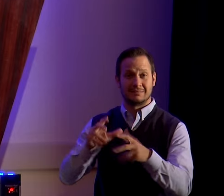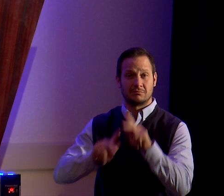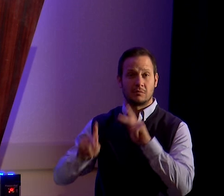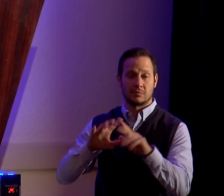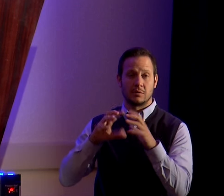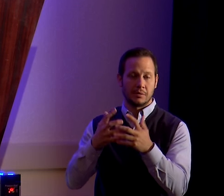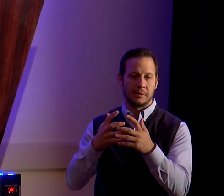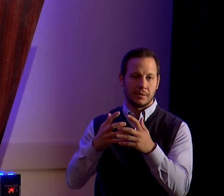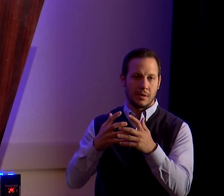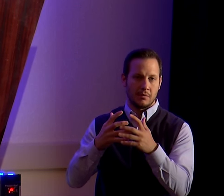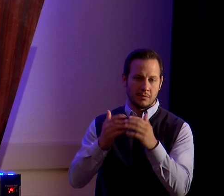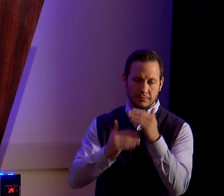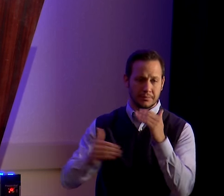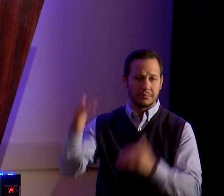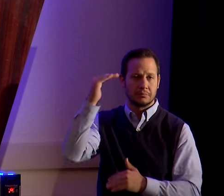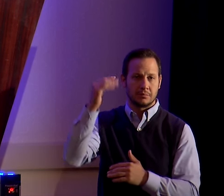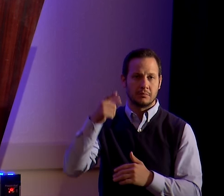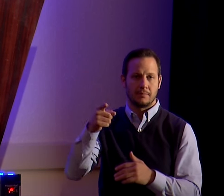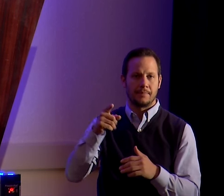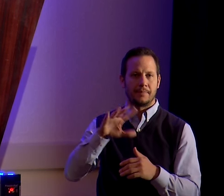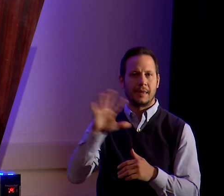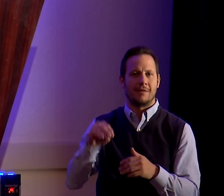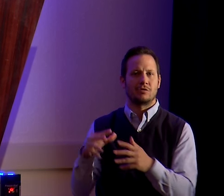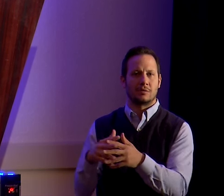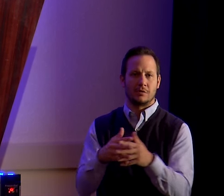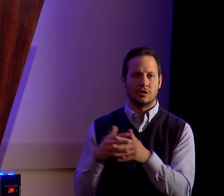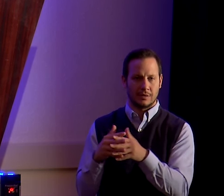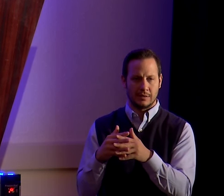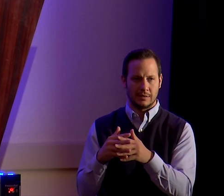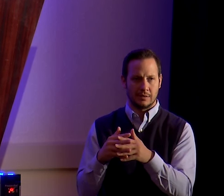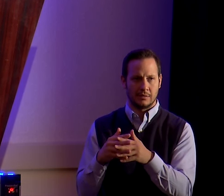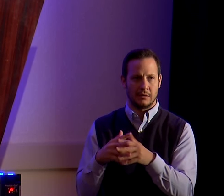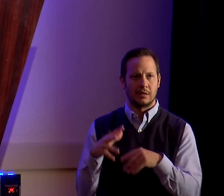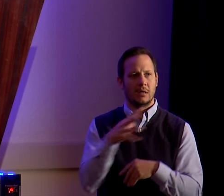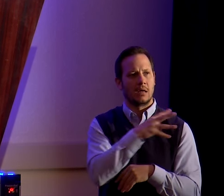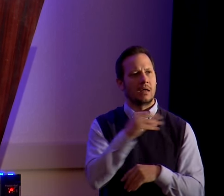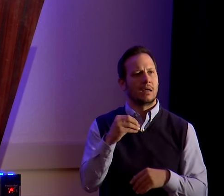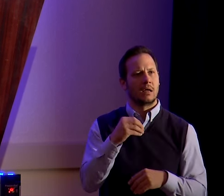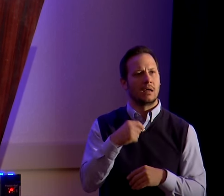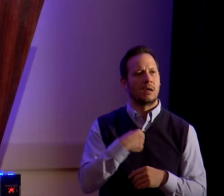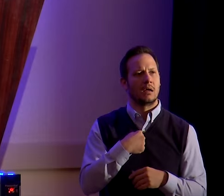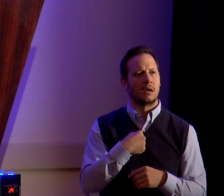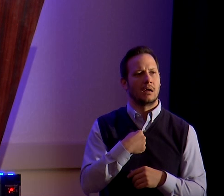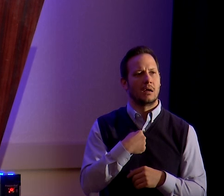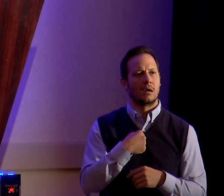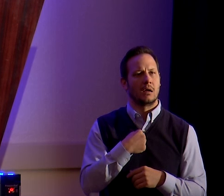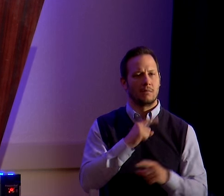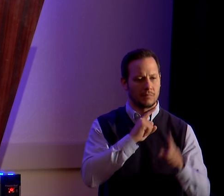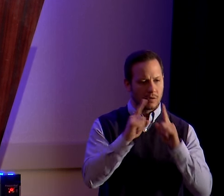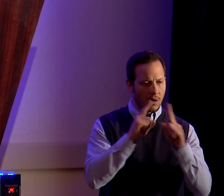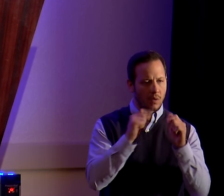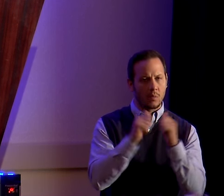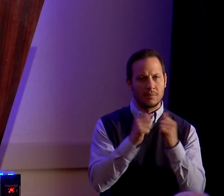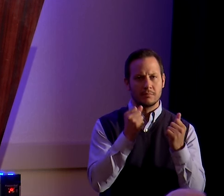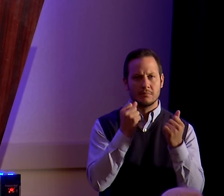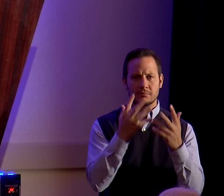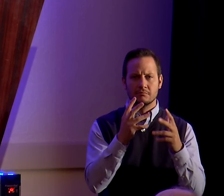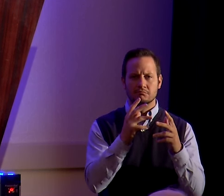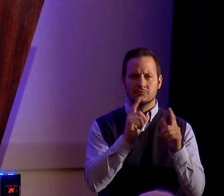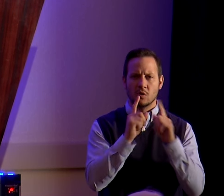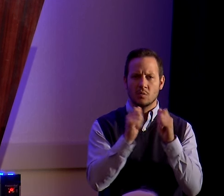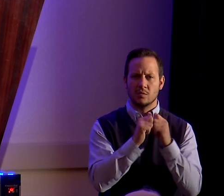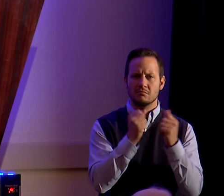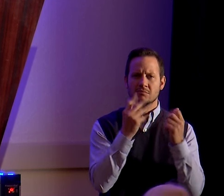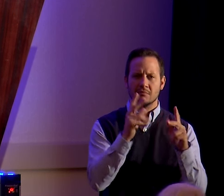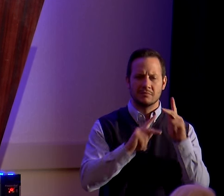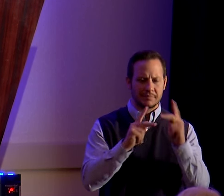far, are the African Americans. And I'm glad, and I've always wondered that, and I've talked to many people about that. And